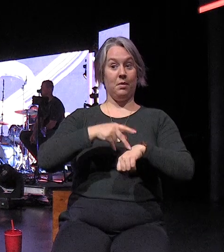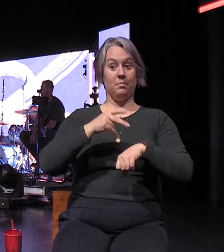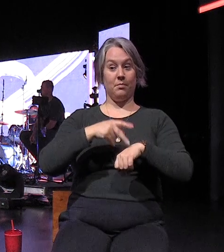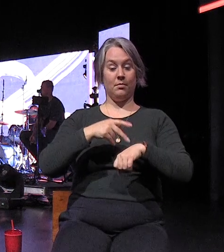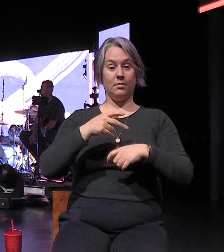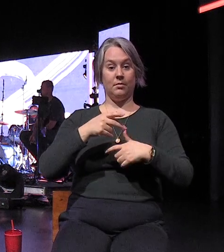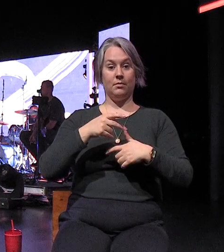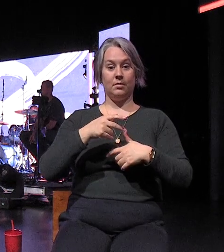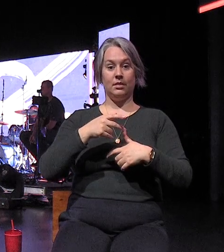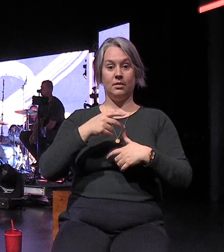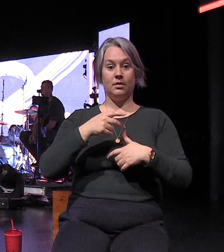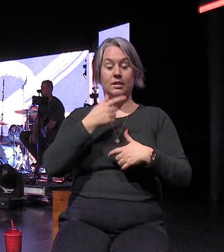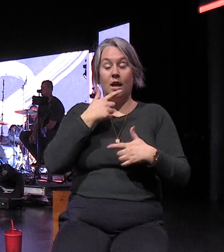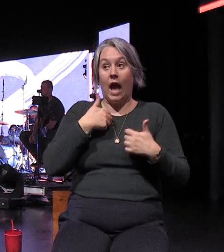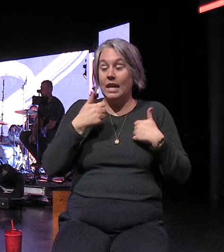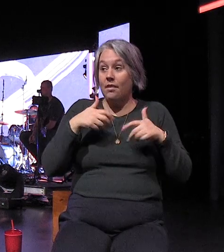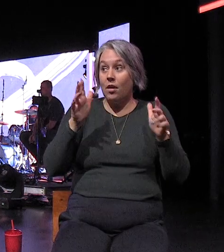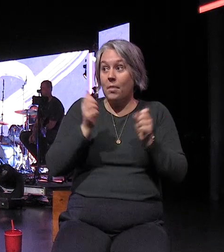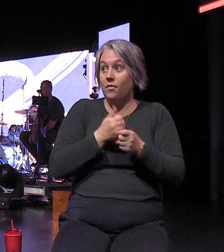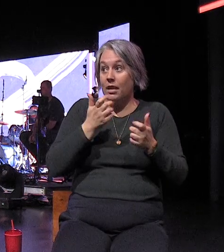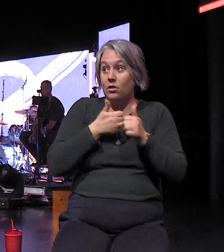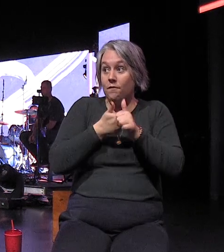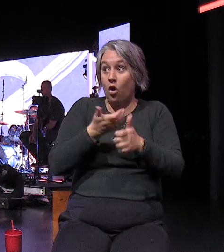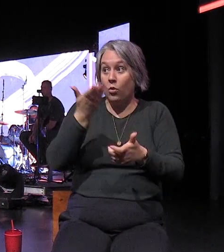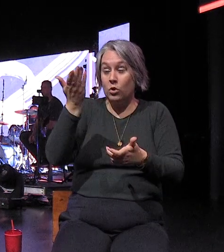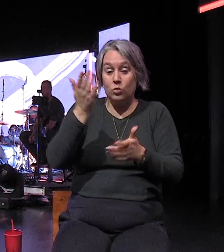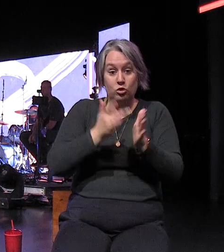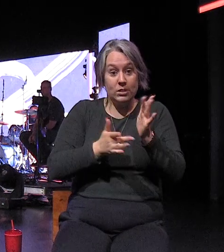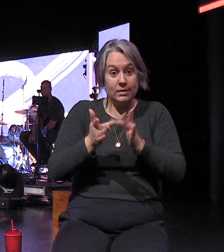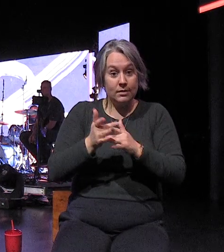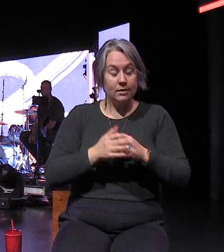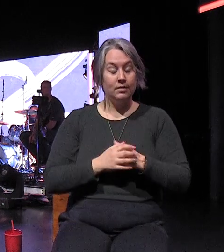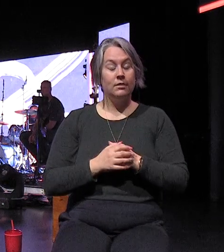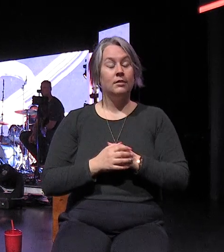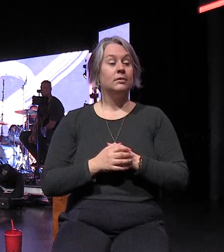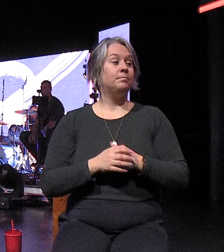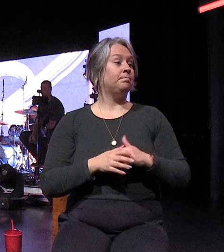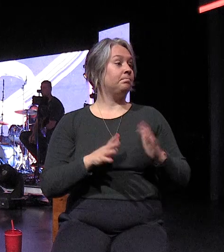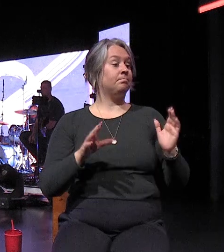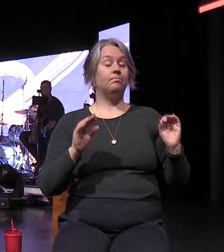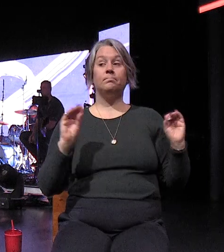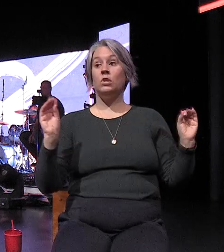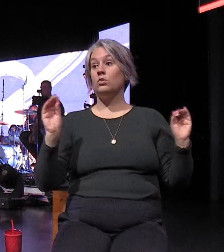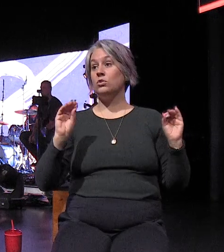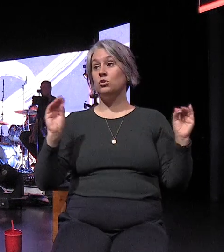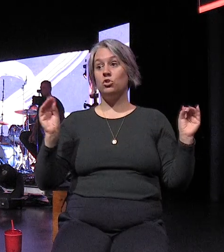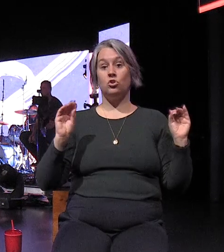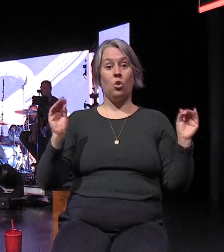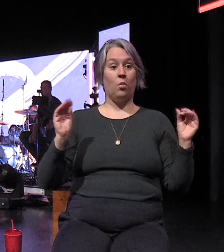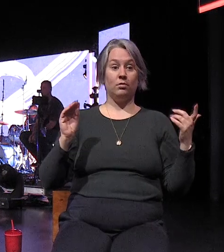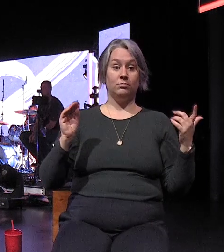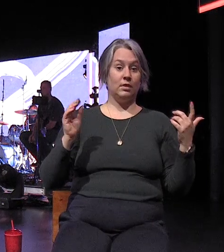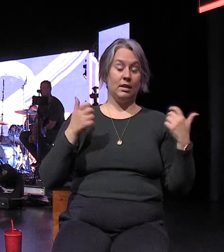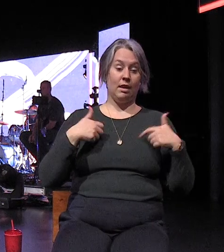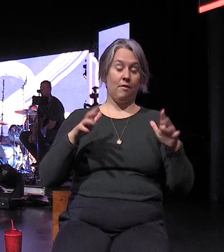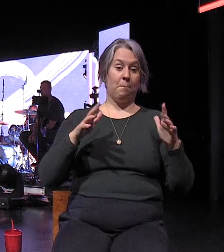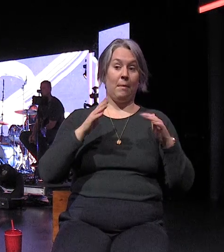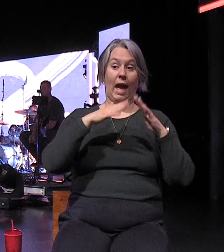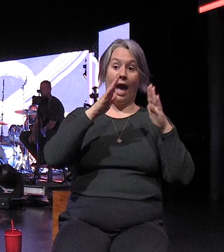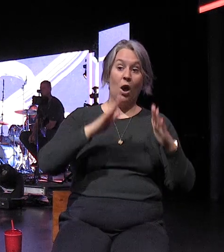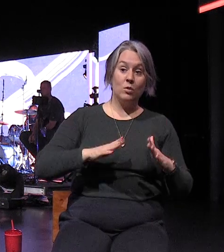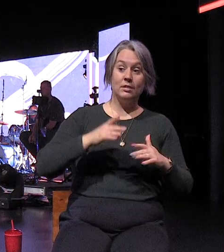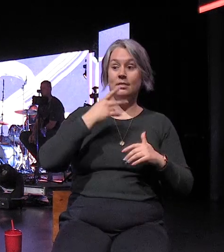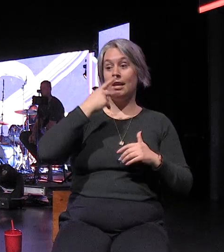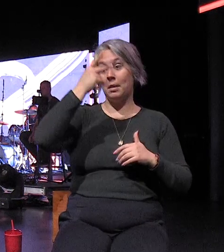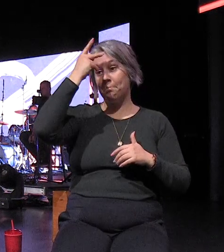and followed you. So he said to them, assuredly, I say to you, there is no one who has left house or parents